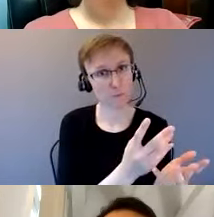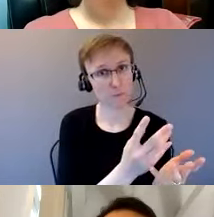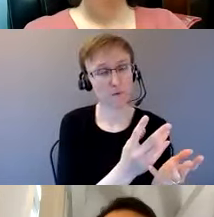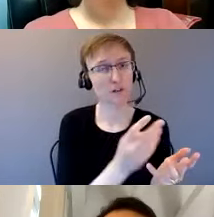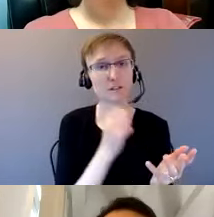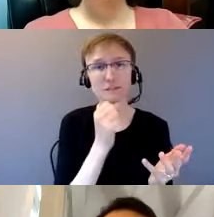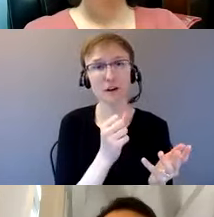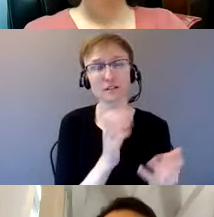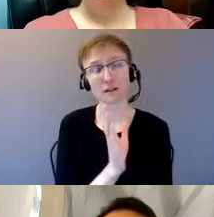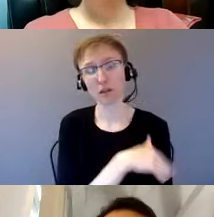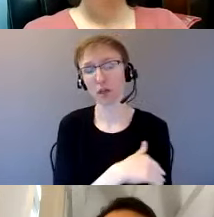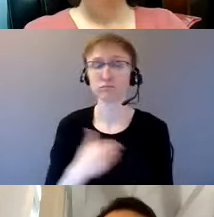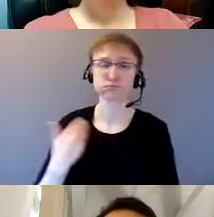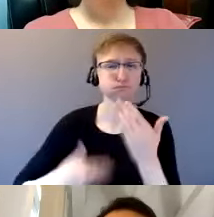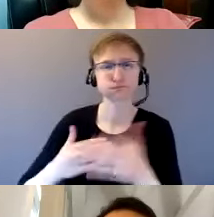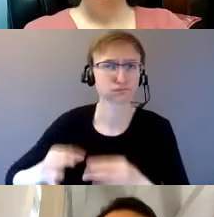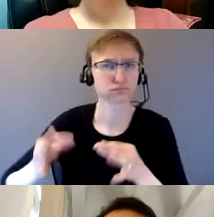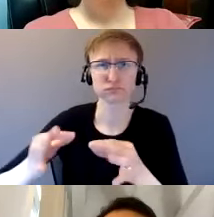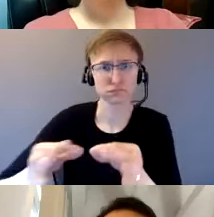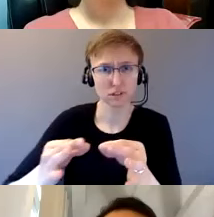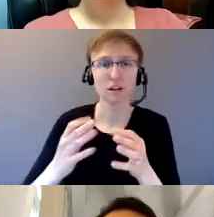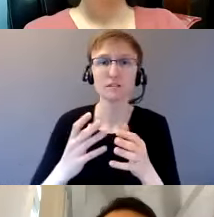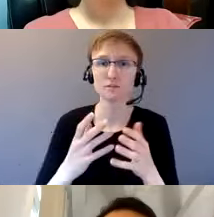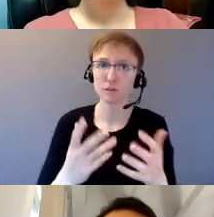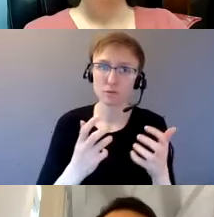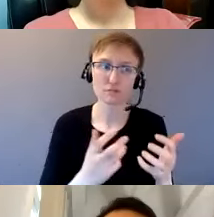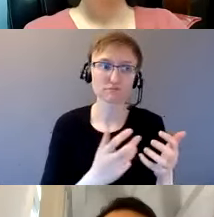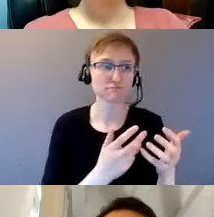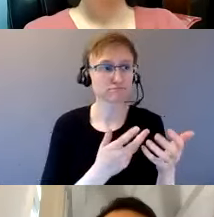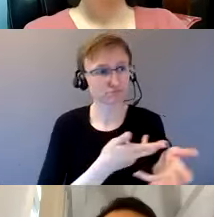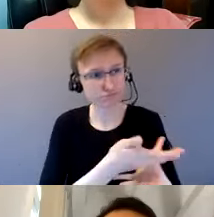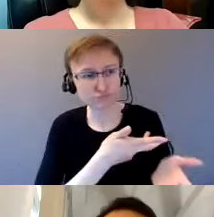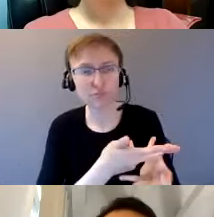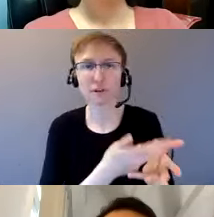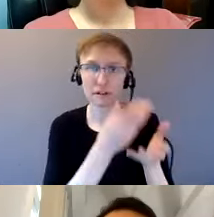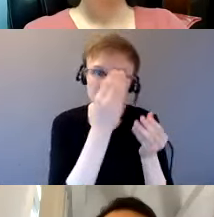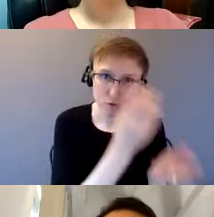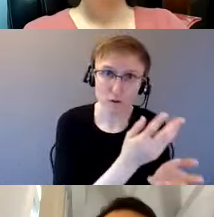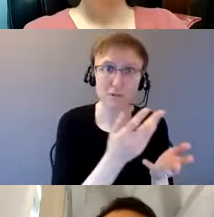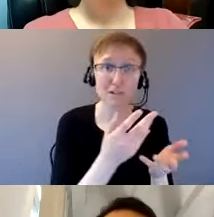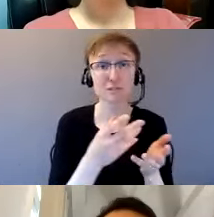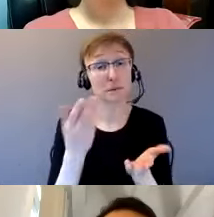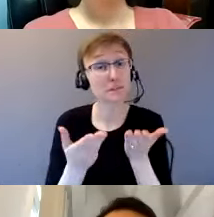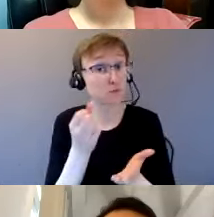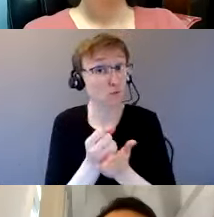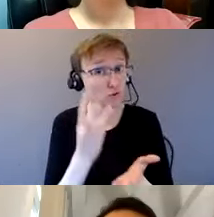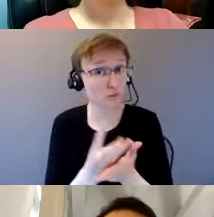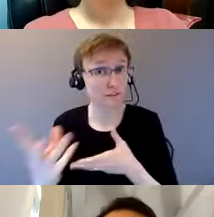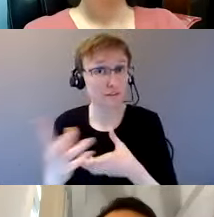and we engage like things like social worker as well, like especially if there's like related to things like finances and stuff like